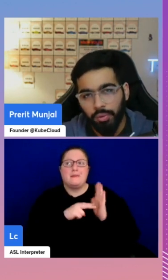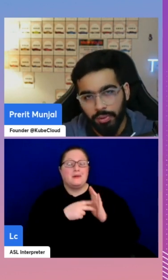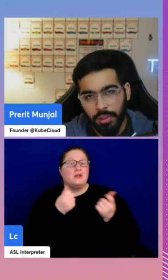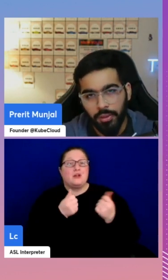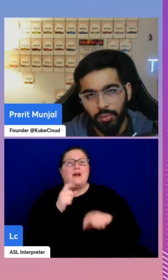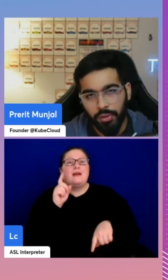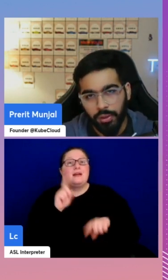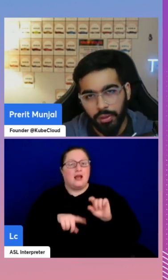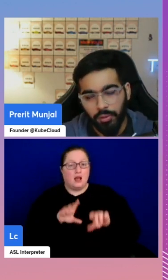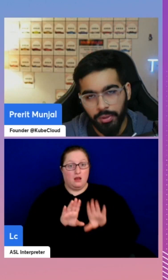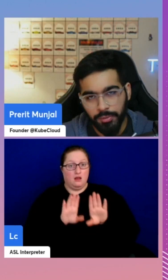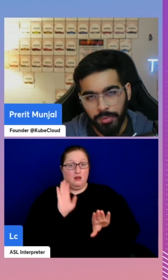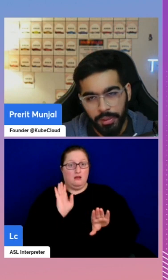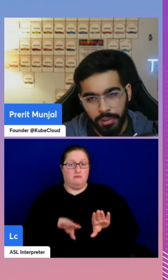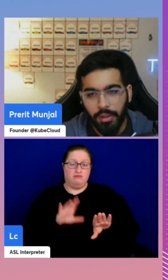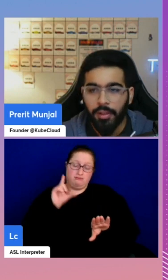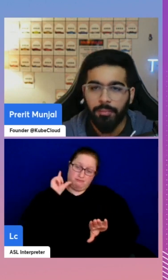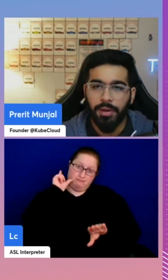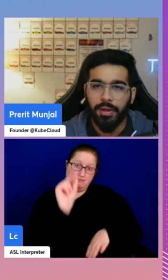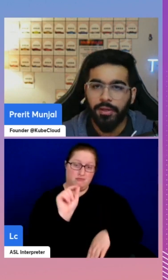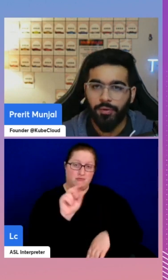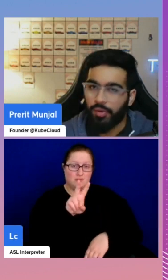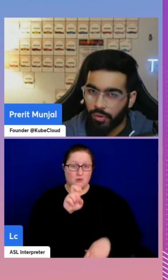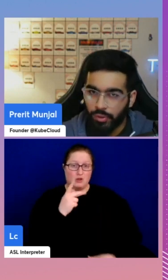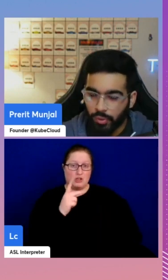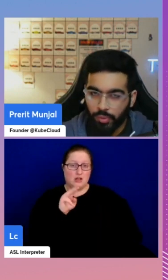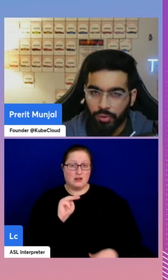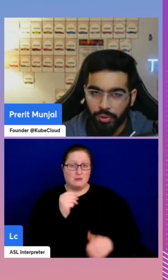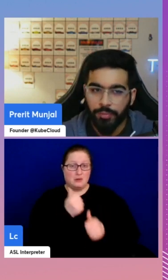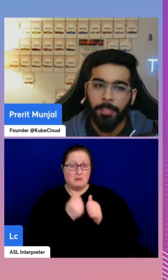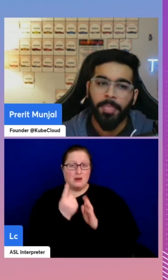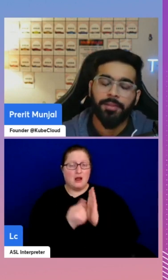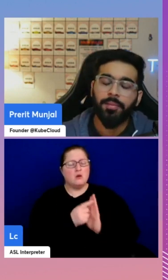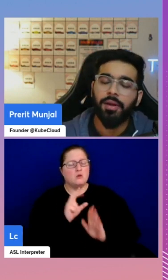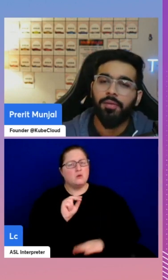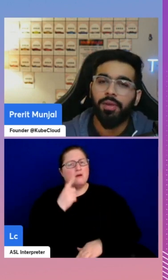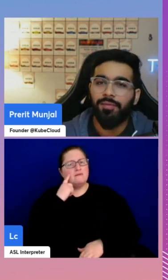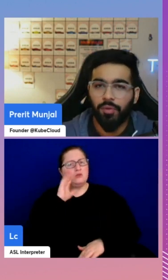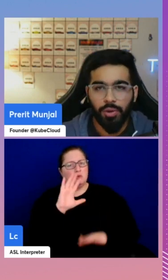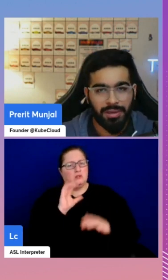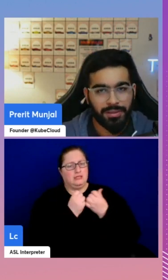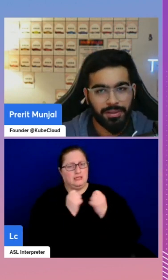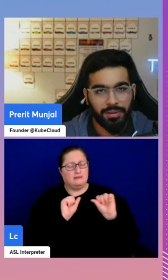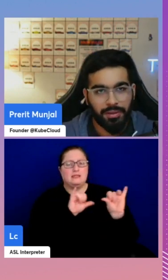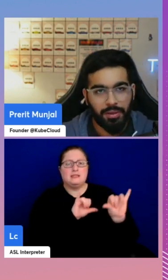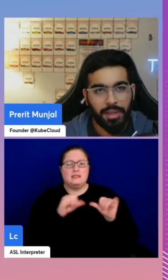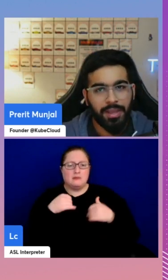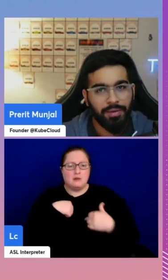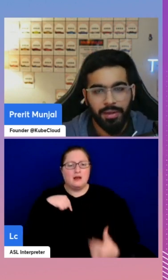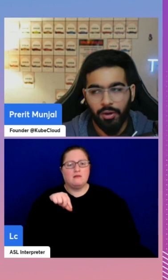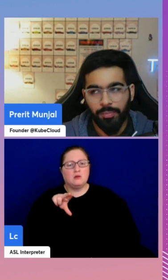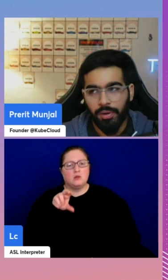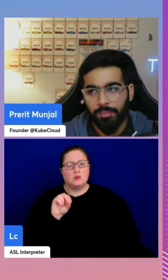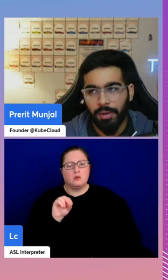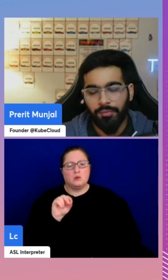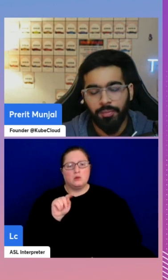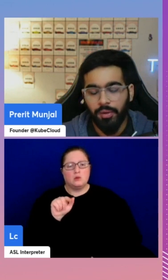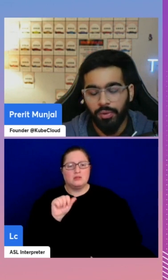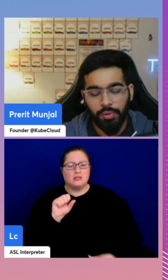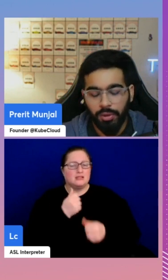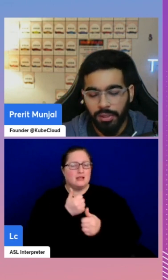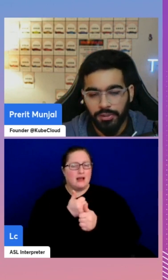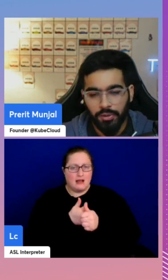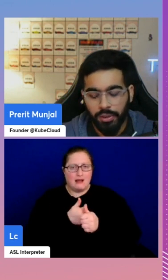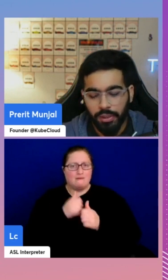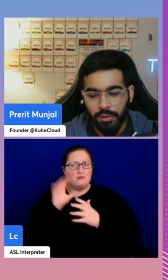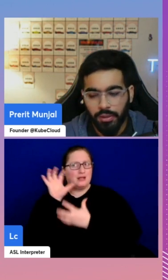can't go till 200 kilometers per hour, but it's for your own good. Similarly, we have quotas in every cloud platform.